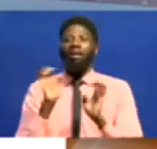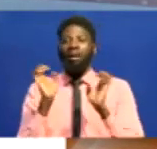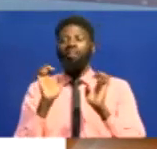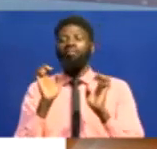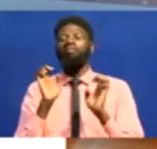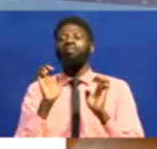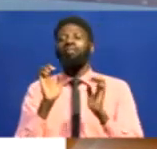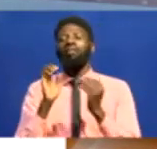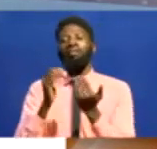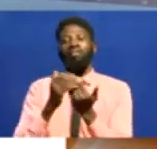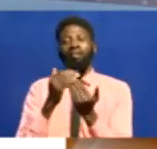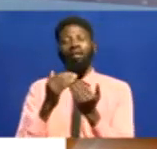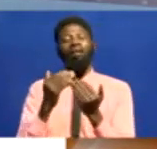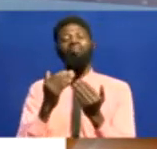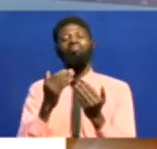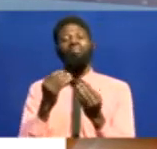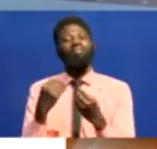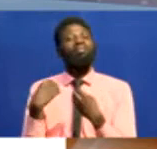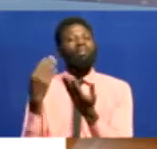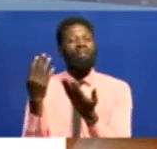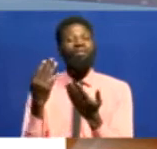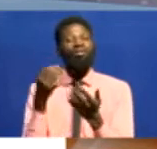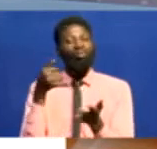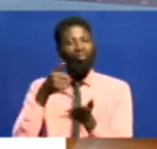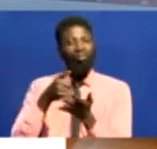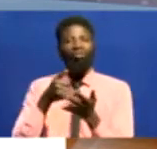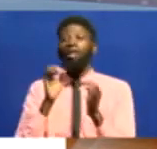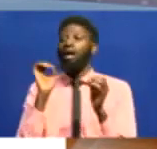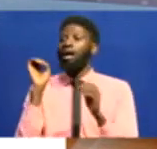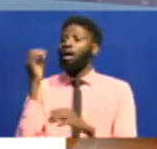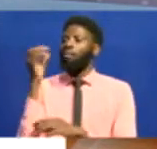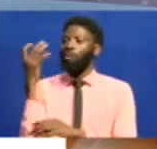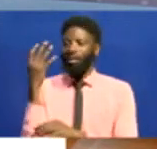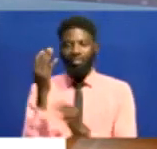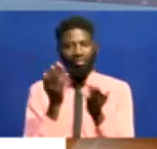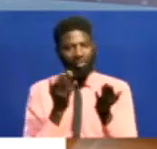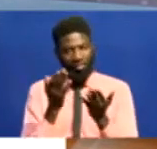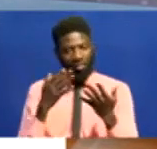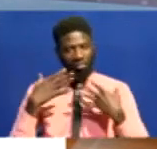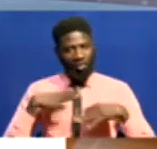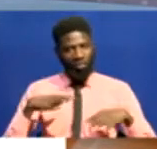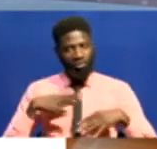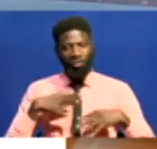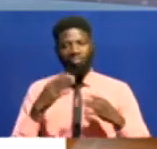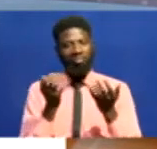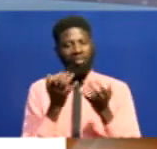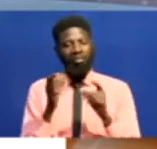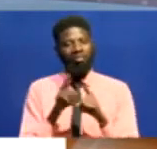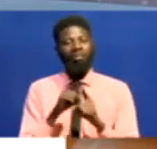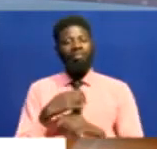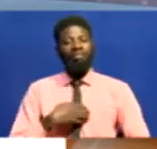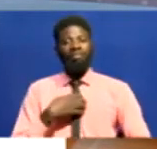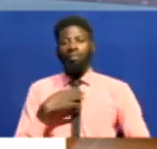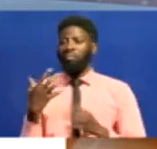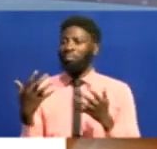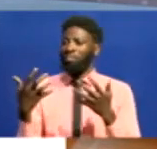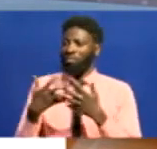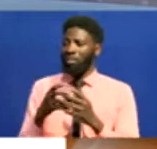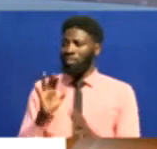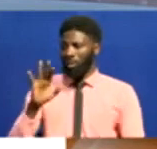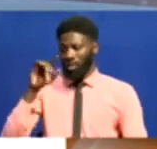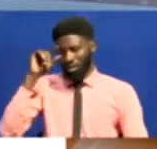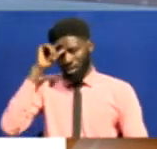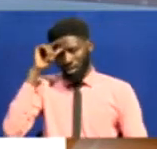including on-site ambulance services to residents, businesses and visitors. This is in line with the government's emergency medical